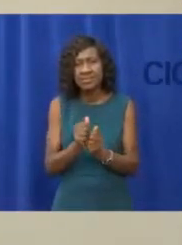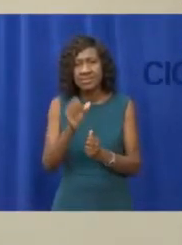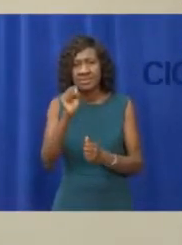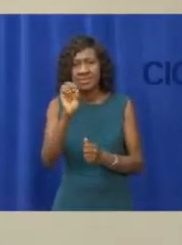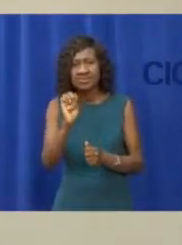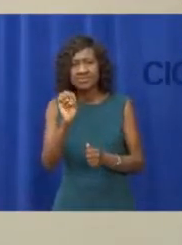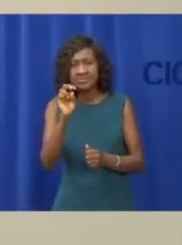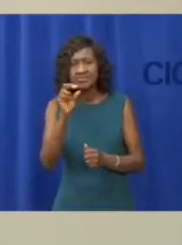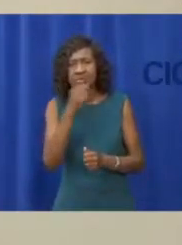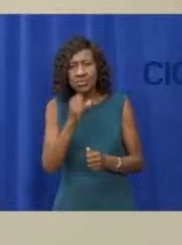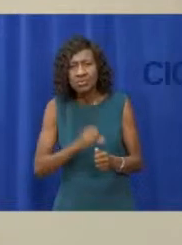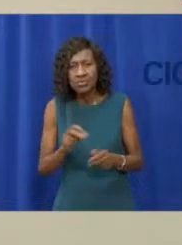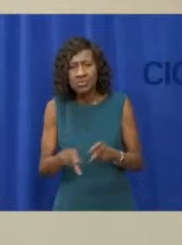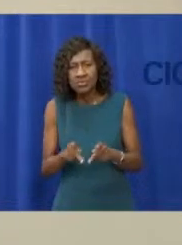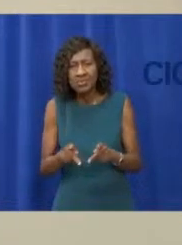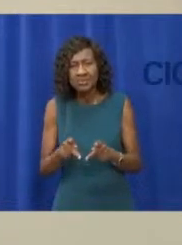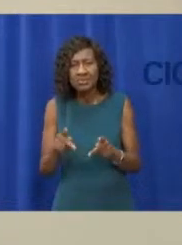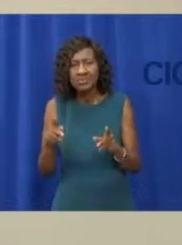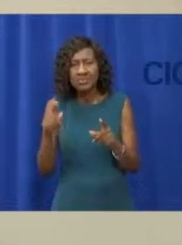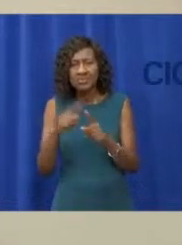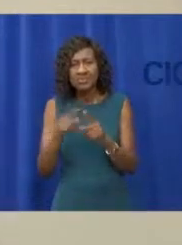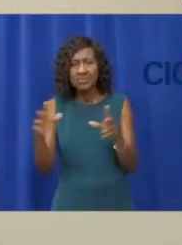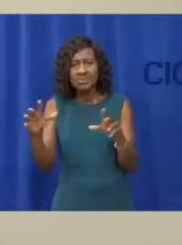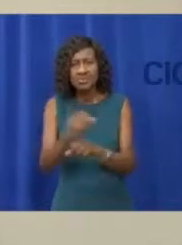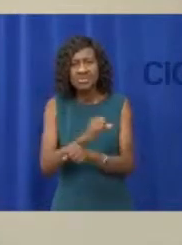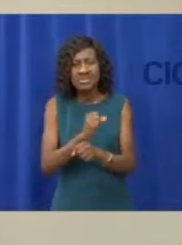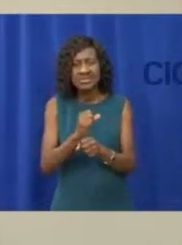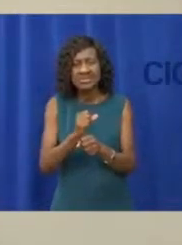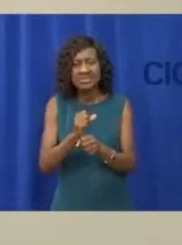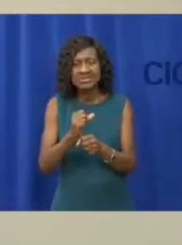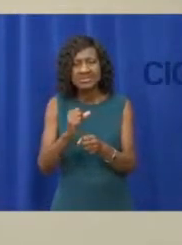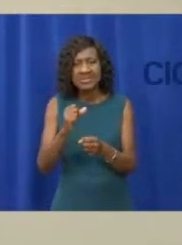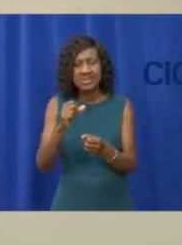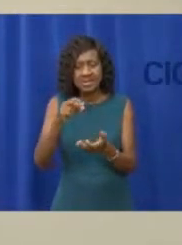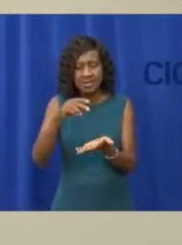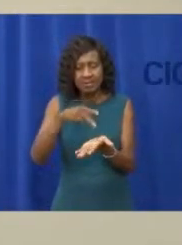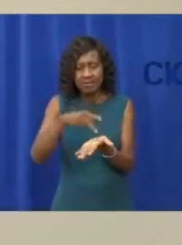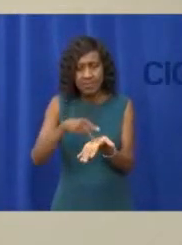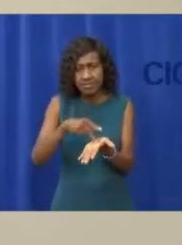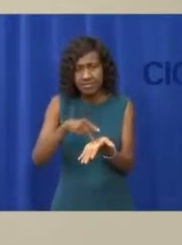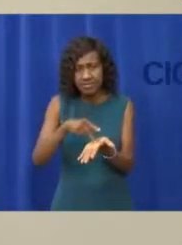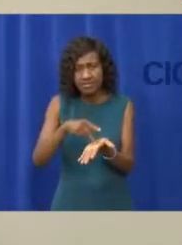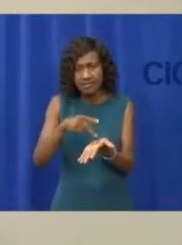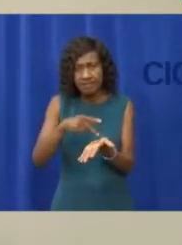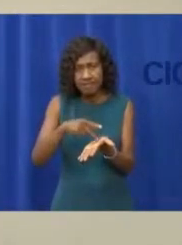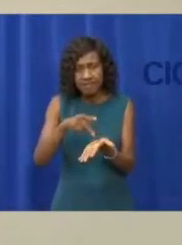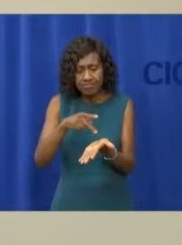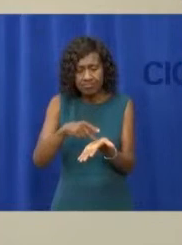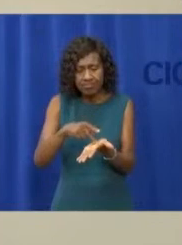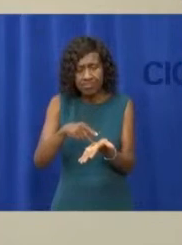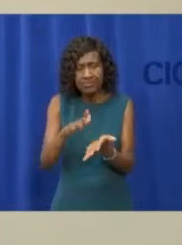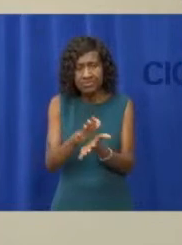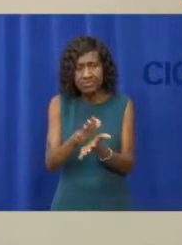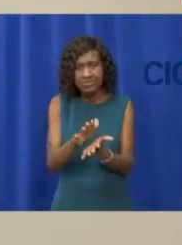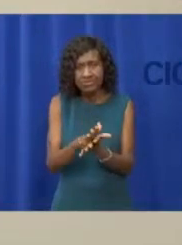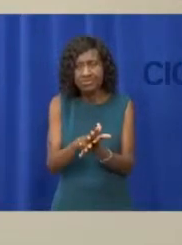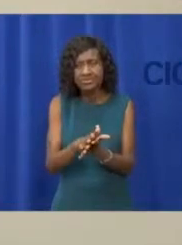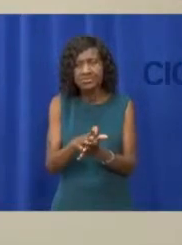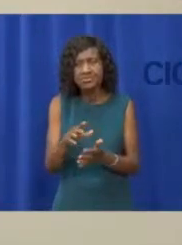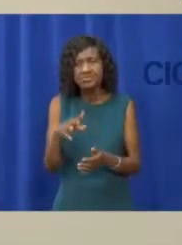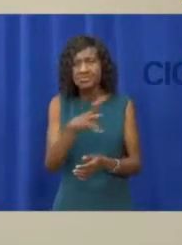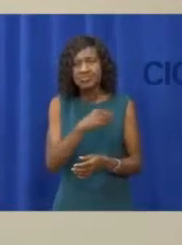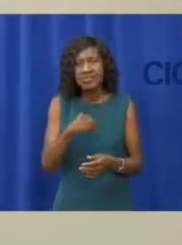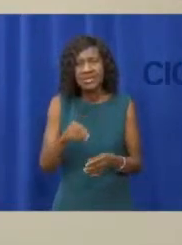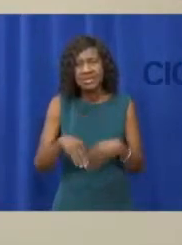prescription medication. And we have also worked at distributing COVID-19 flyers to the elderly.